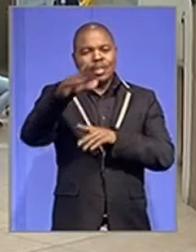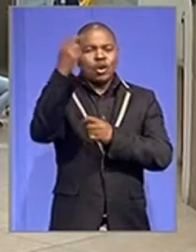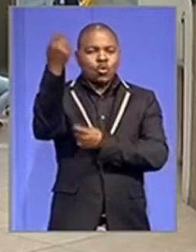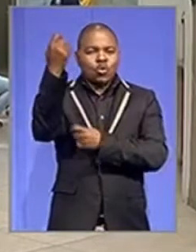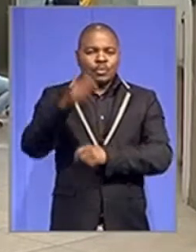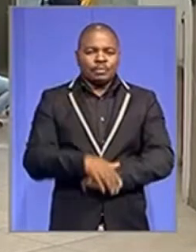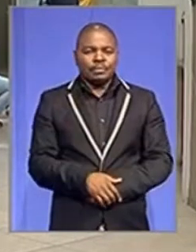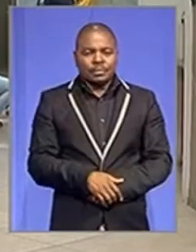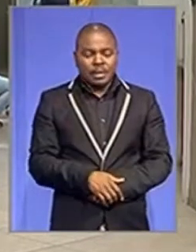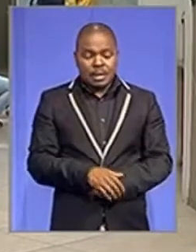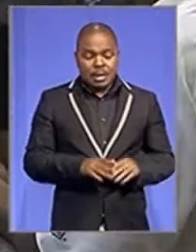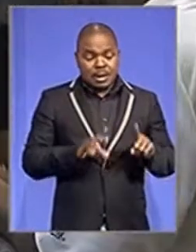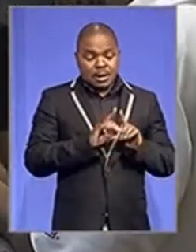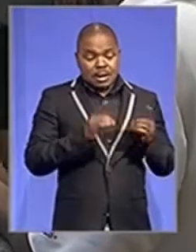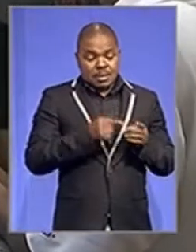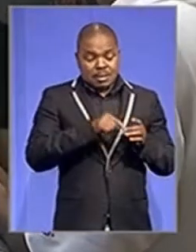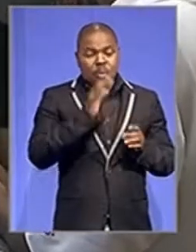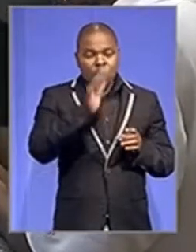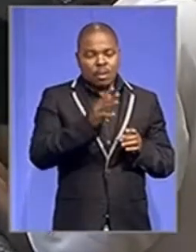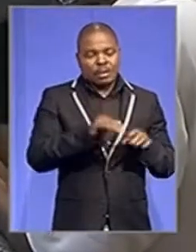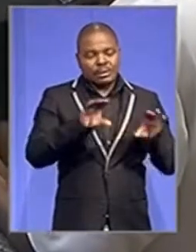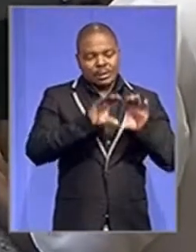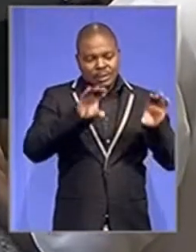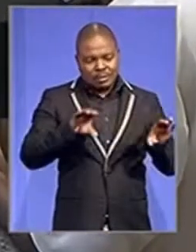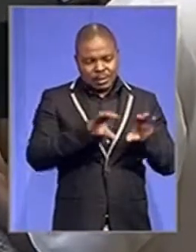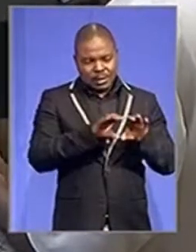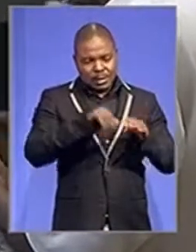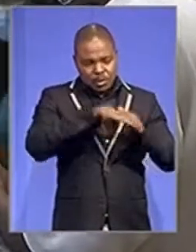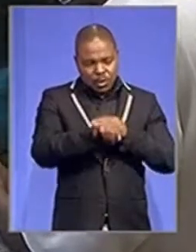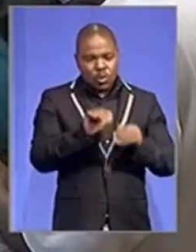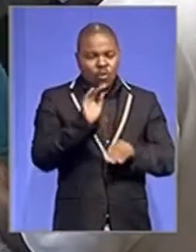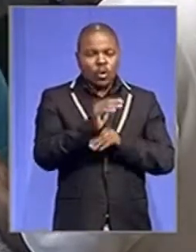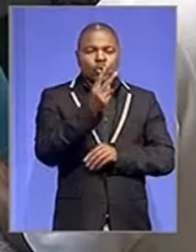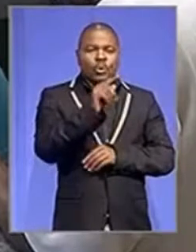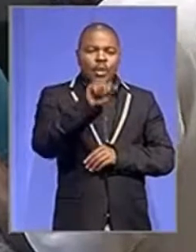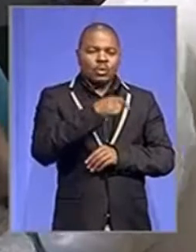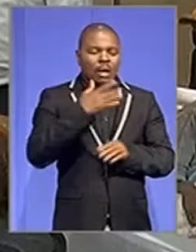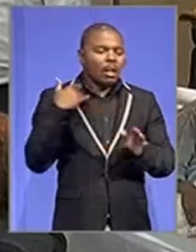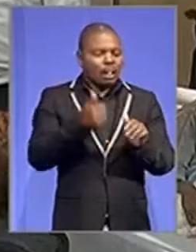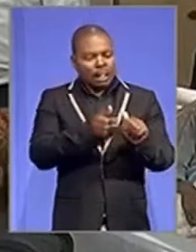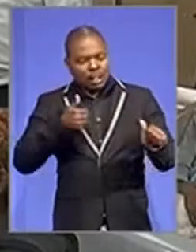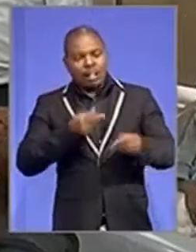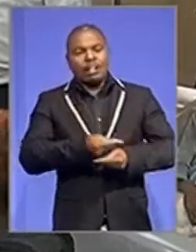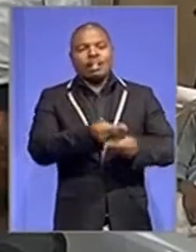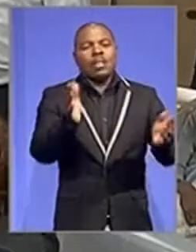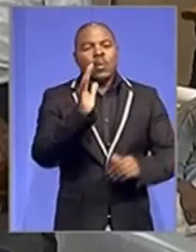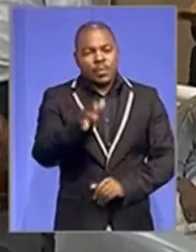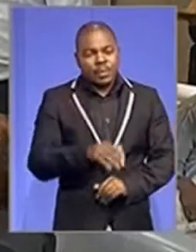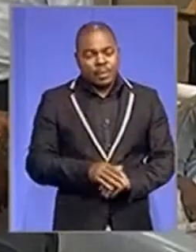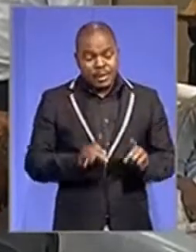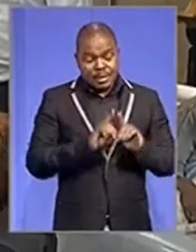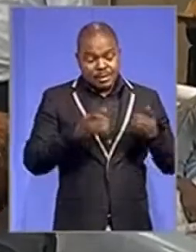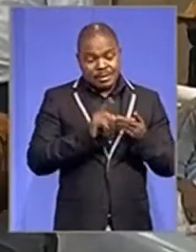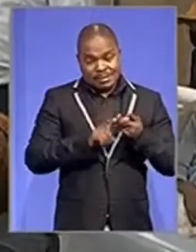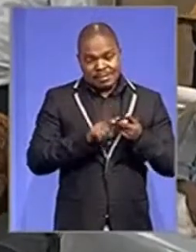foo, lefapha le solofela gore bola makwalo a matsalo a le 2,000 a neng a saletse morago. Lefapha le